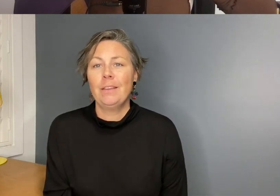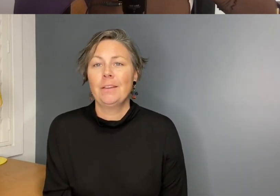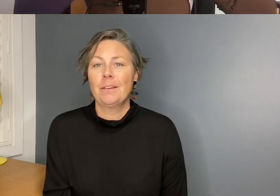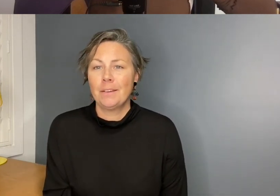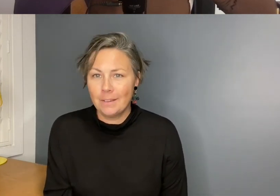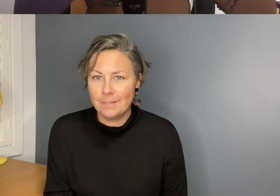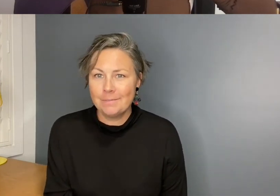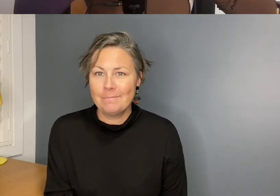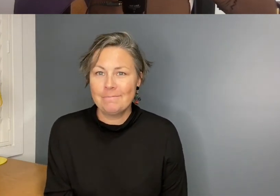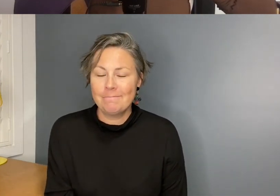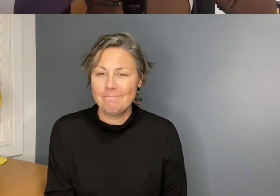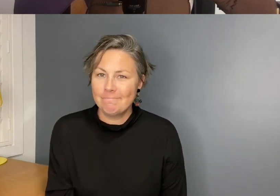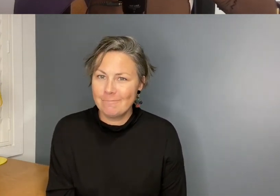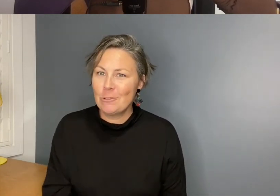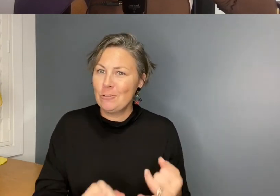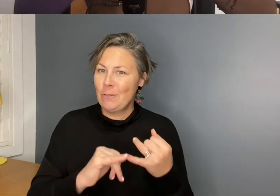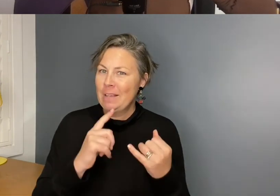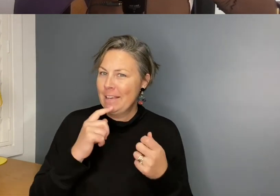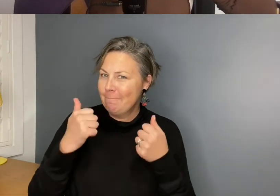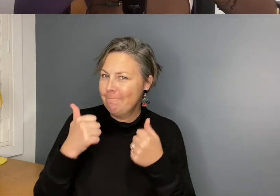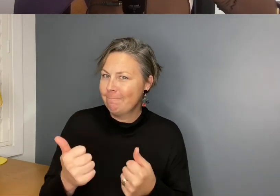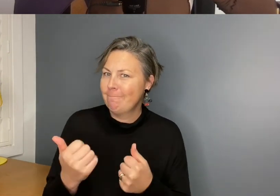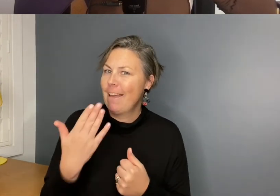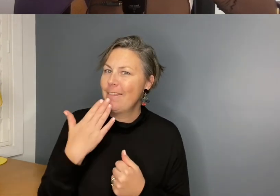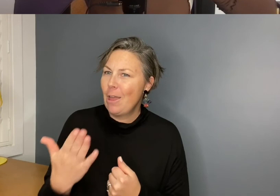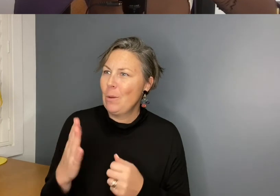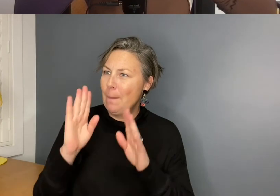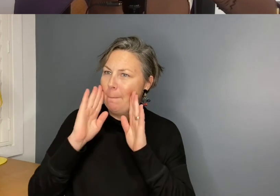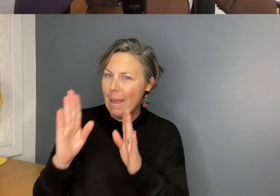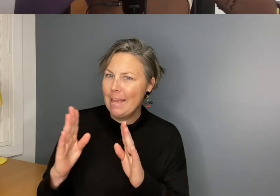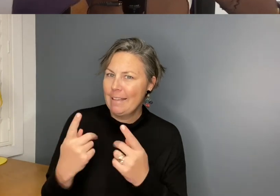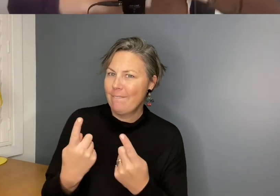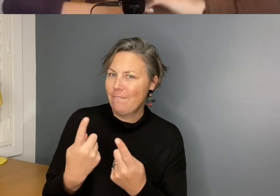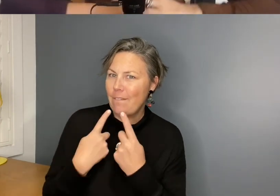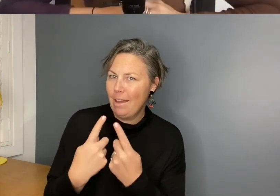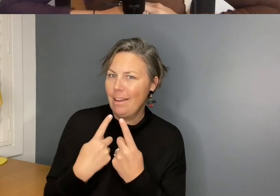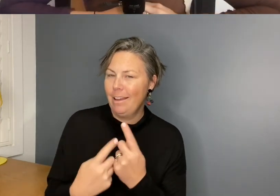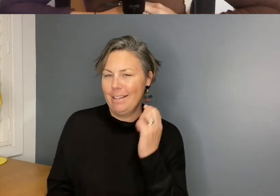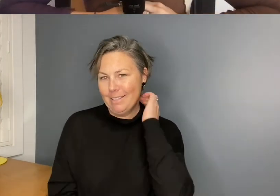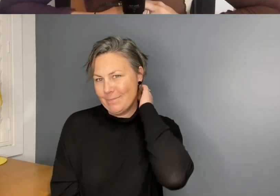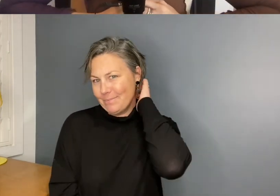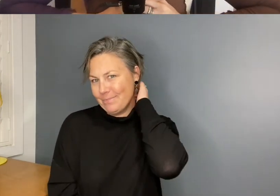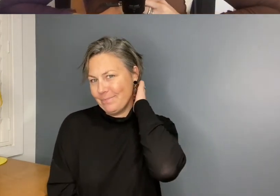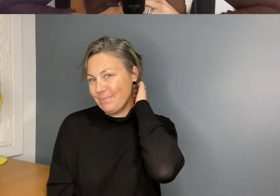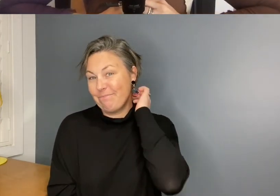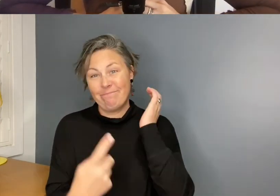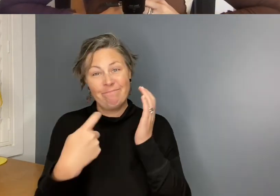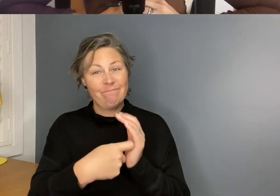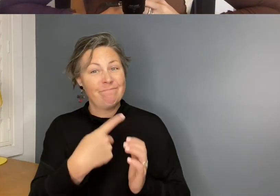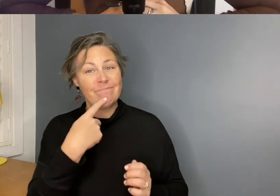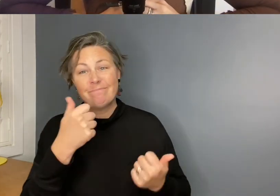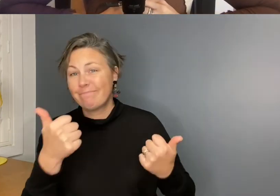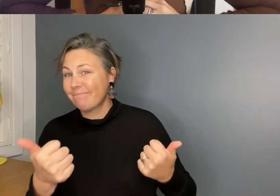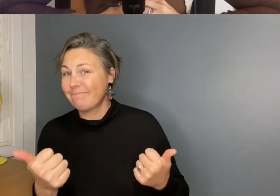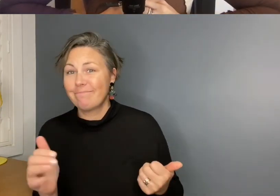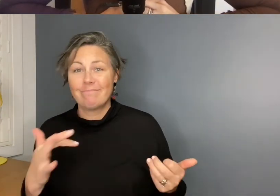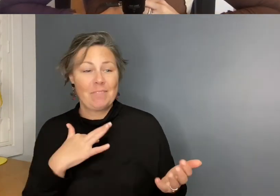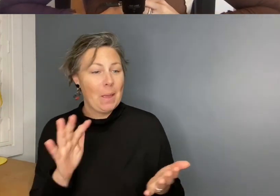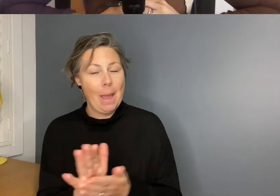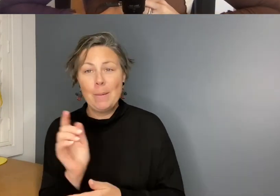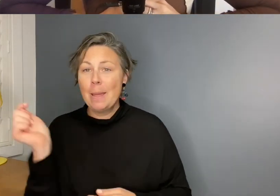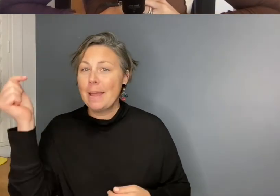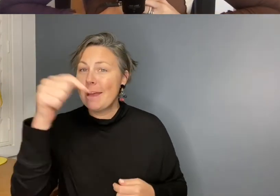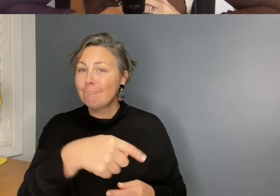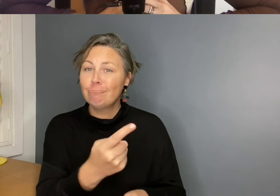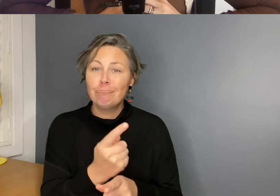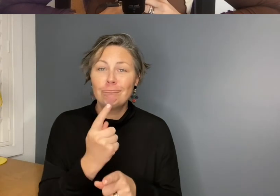Very good. Thanks for the amazing advice, Rebecca. Thank you so much, Rebecca. It's been such a joy. Thank you so having much you for having me come in to chat with you